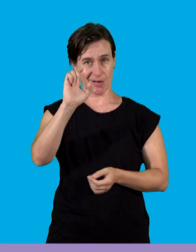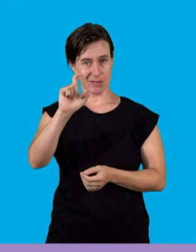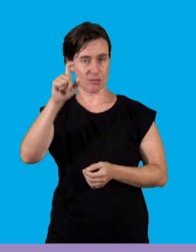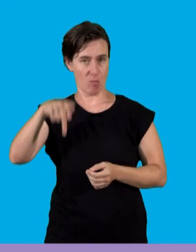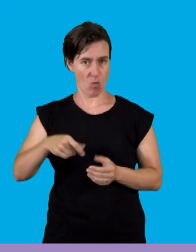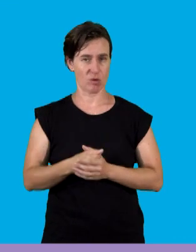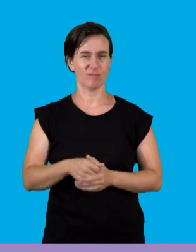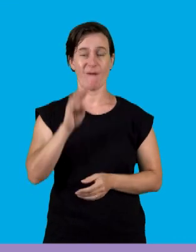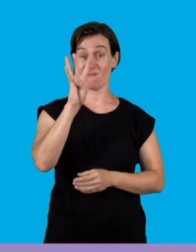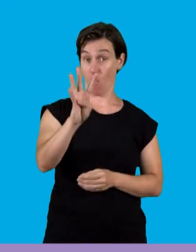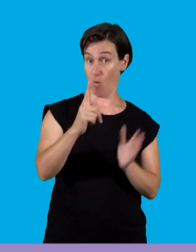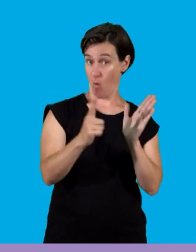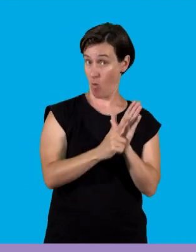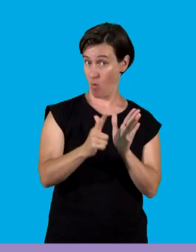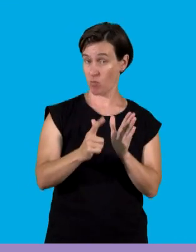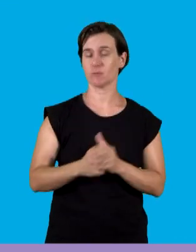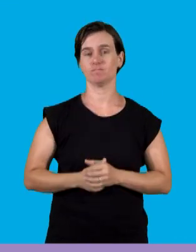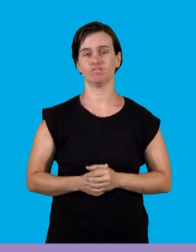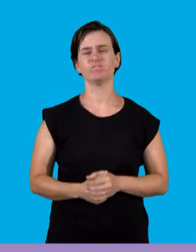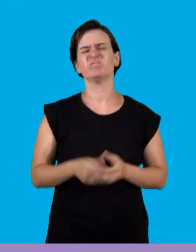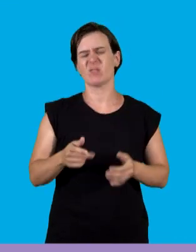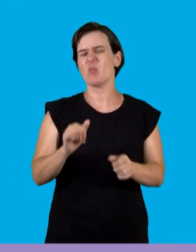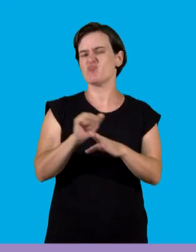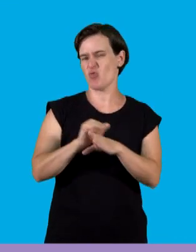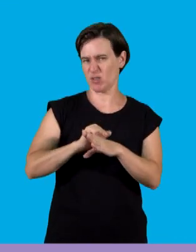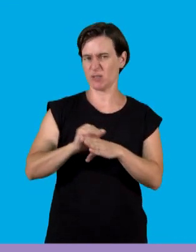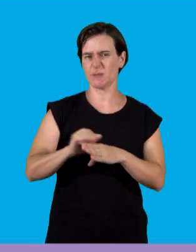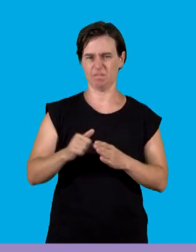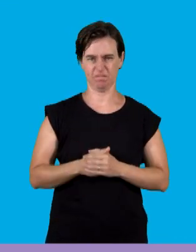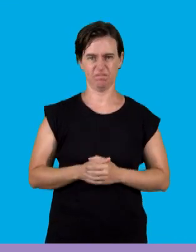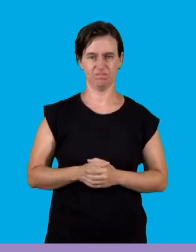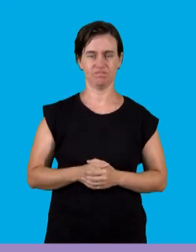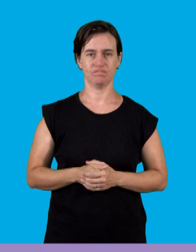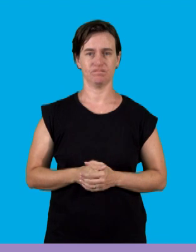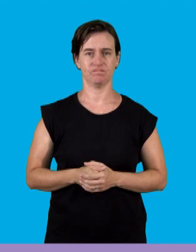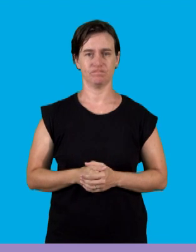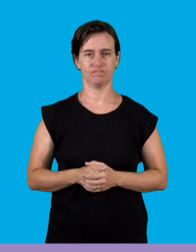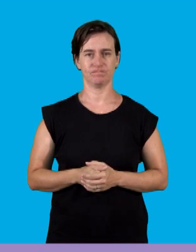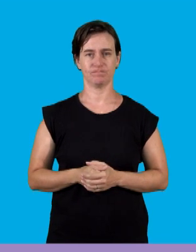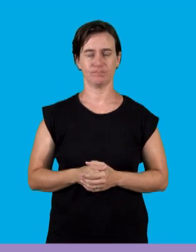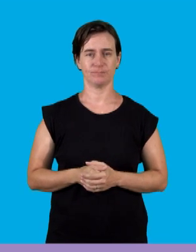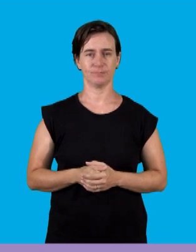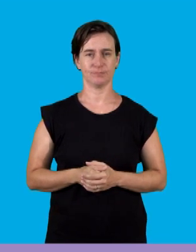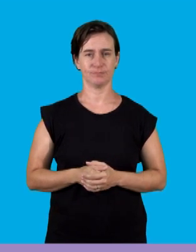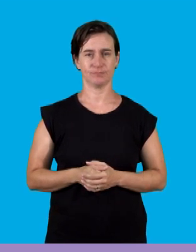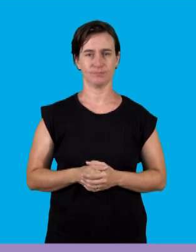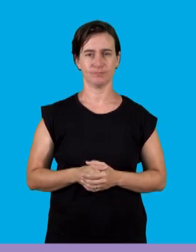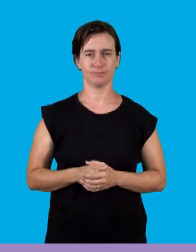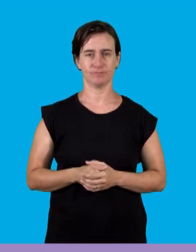given exponent. And those are the laws that we've done so far. Let's practice those laws and see if we can apply